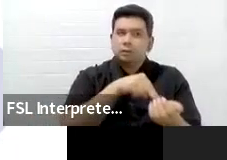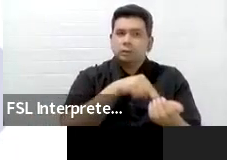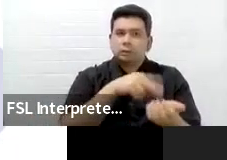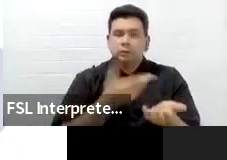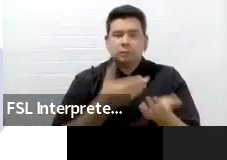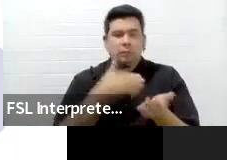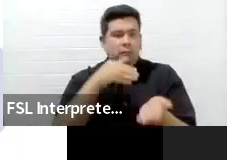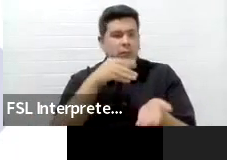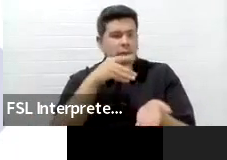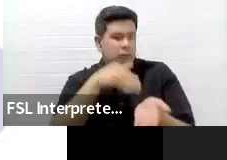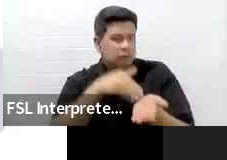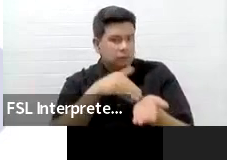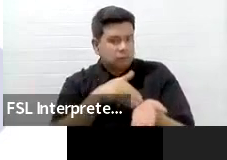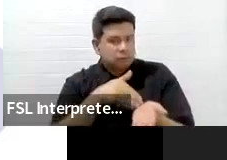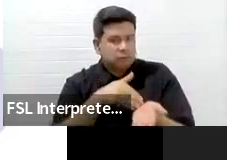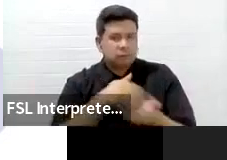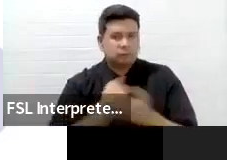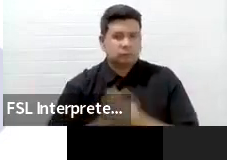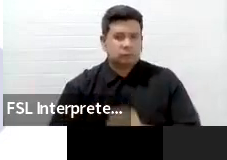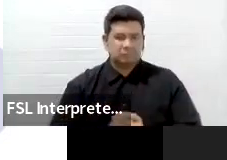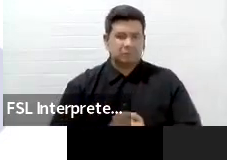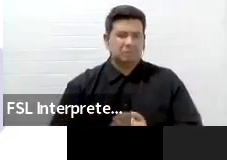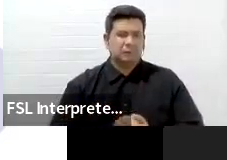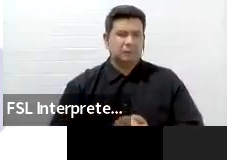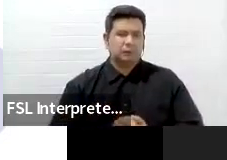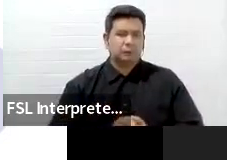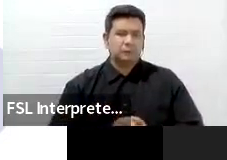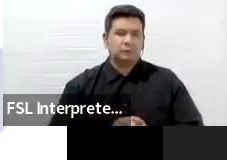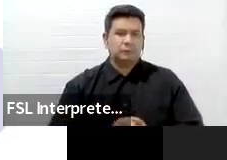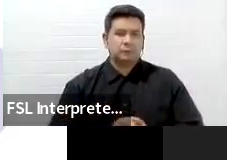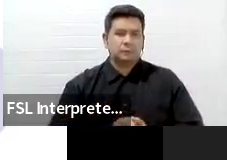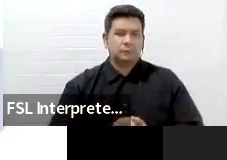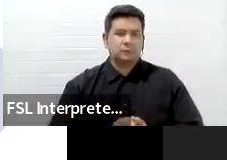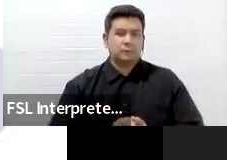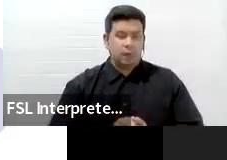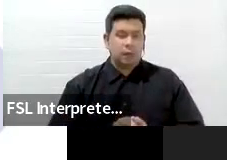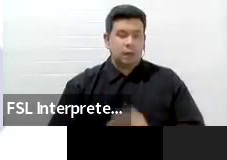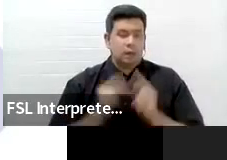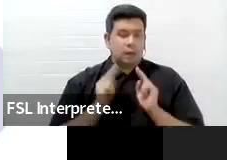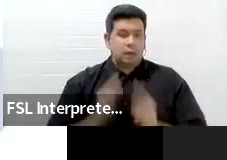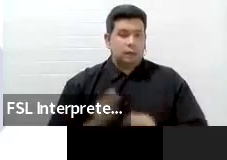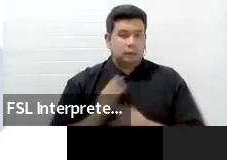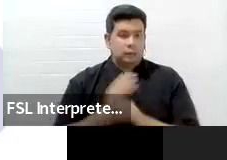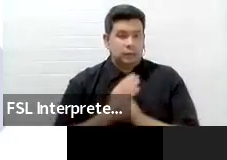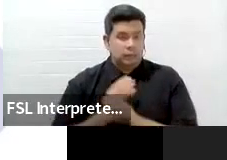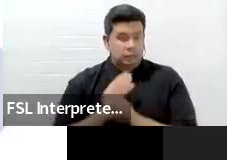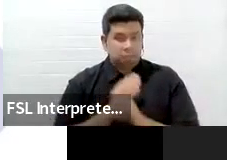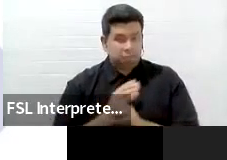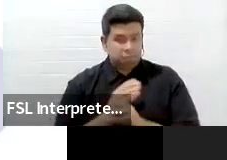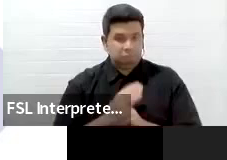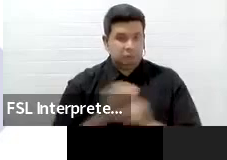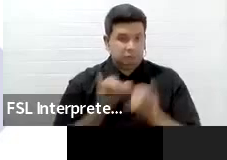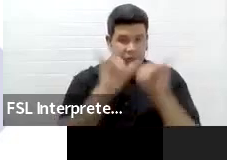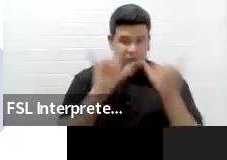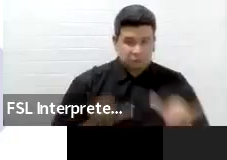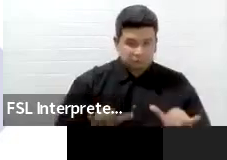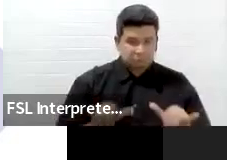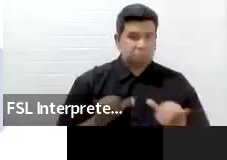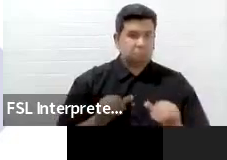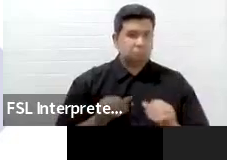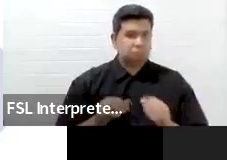No? And the healthcare and the hospital system was not expanding at the time. No? There